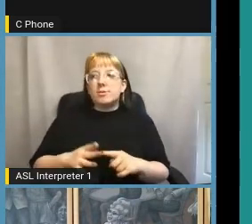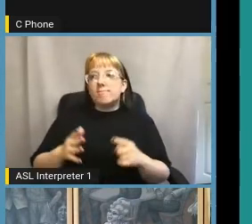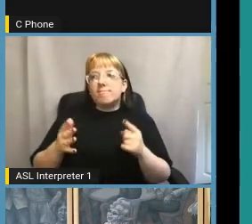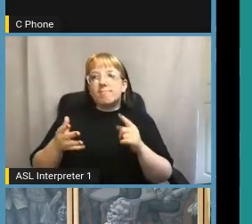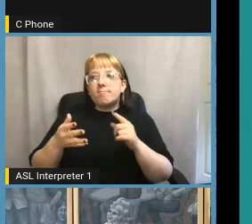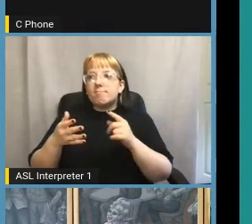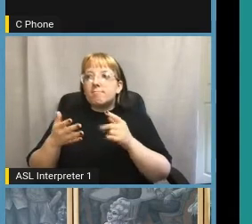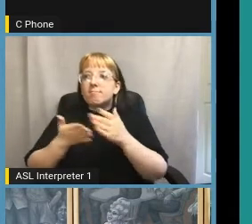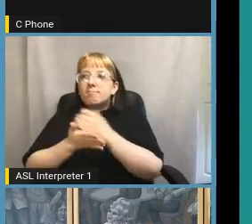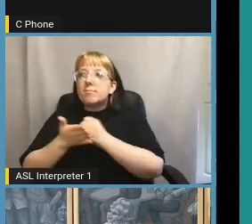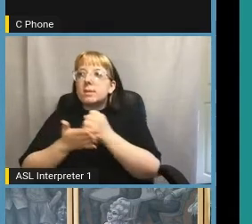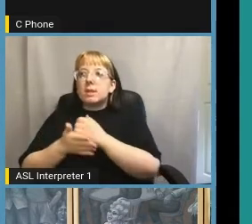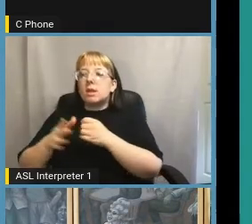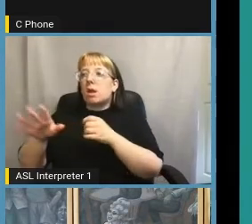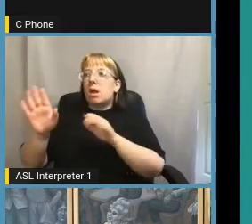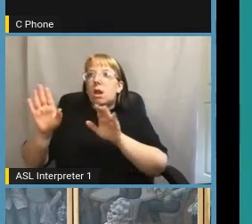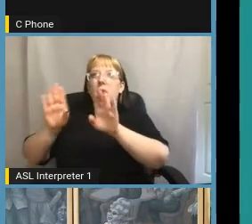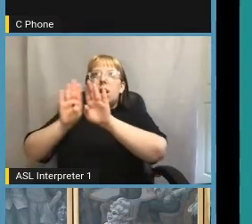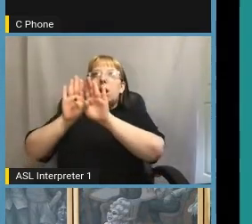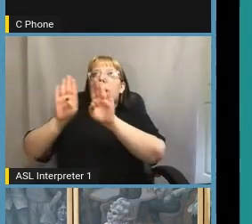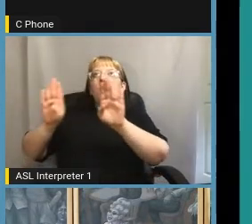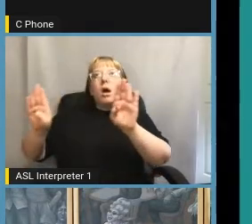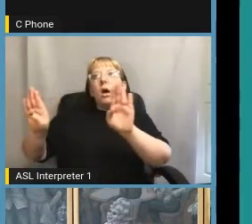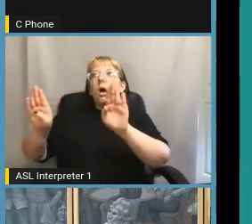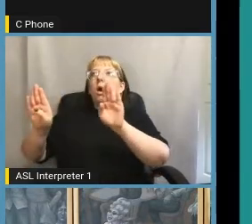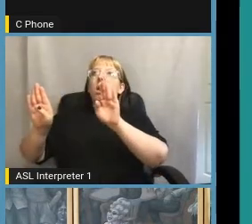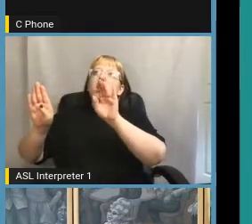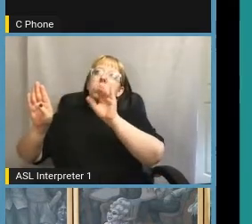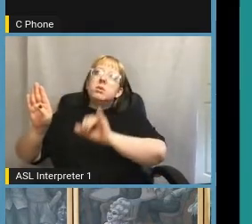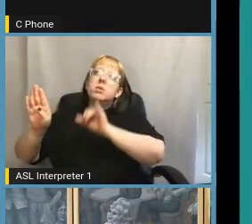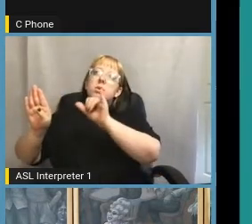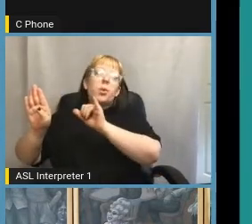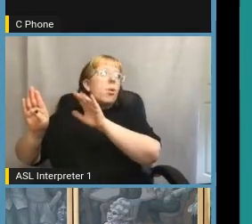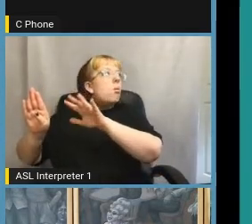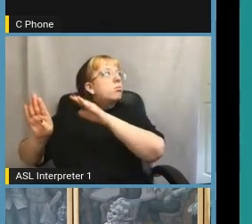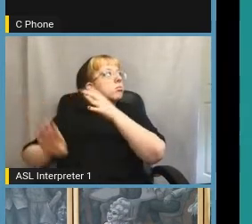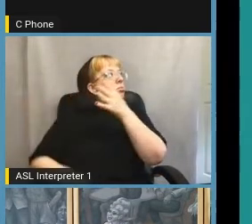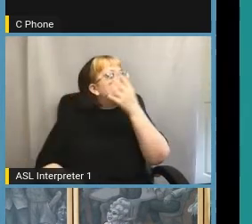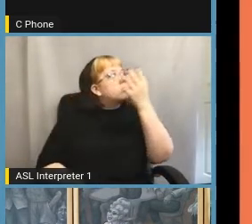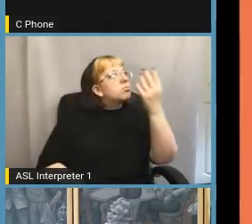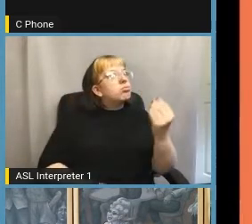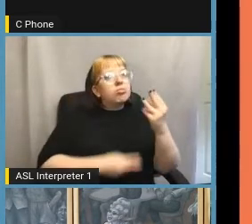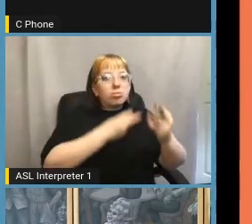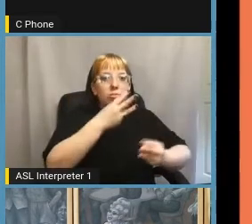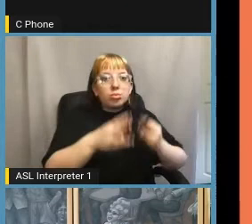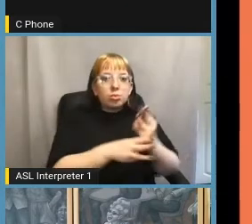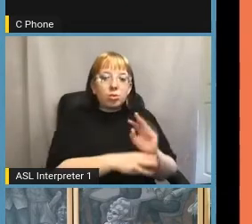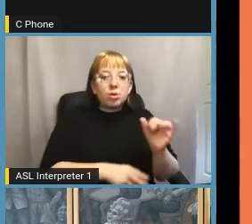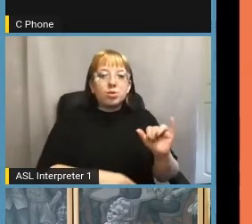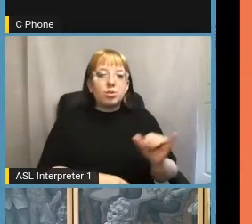out of the physical walls. So for us, content always starts with our collections.